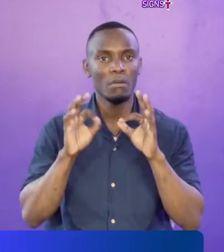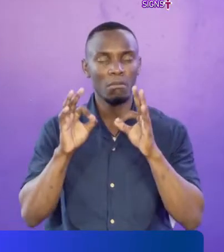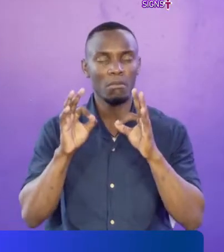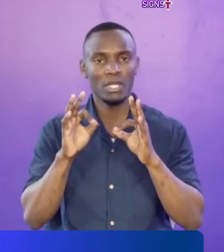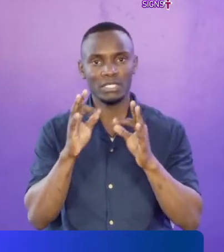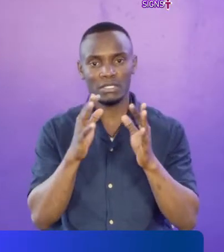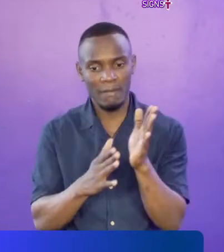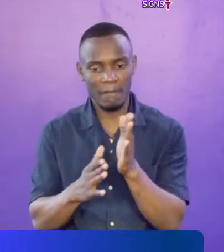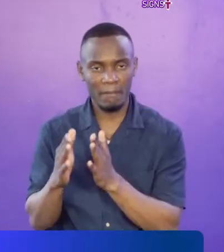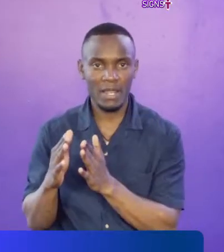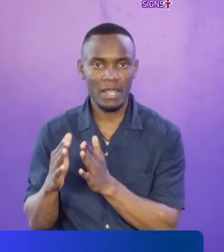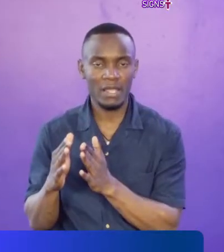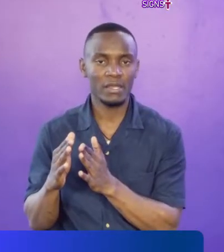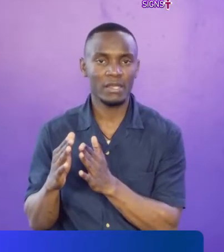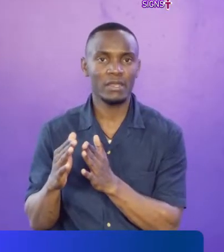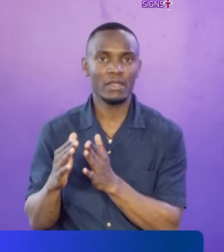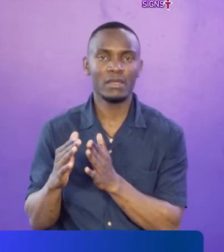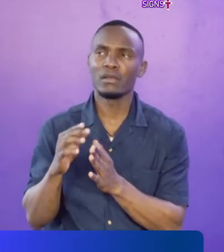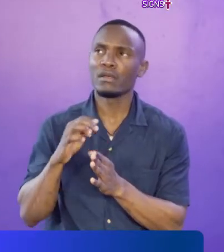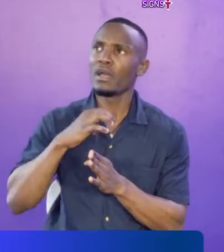2020 that ends in